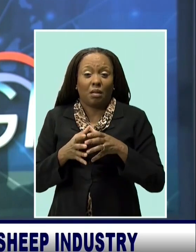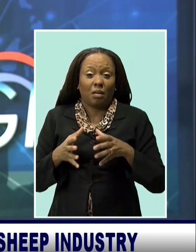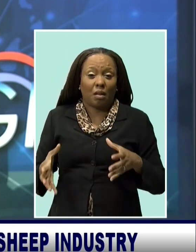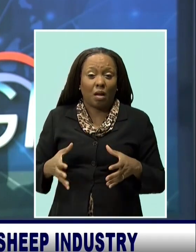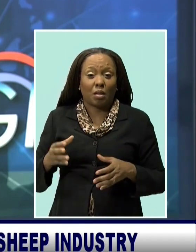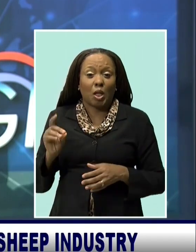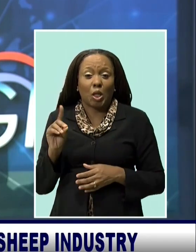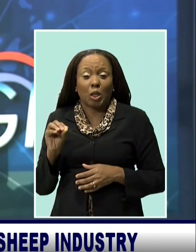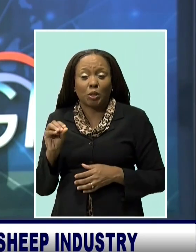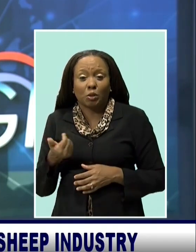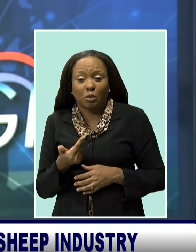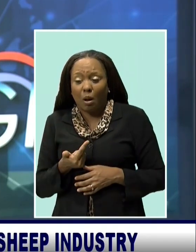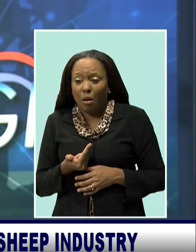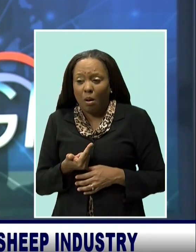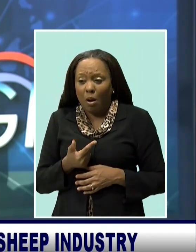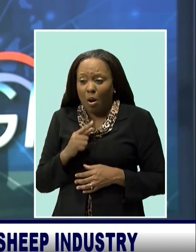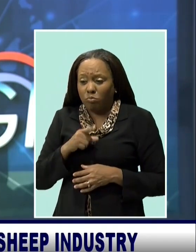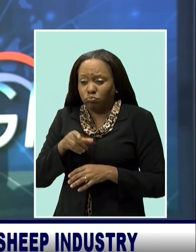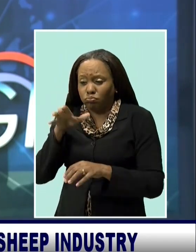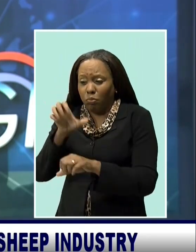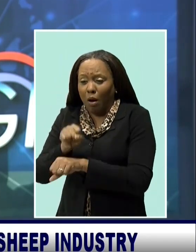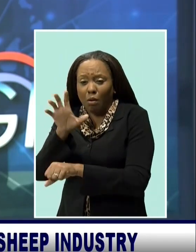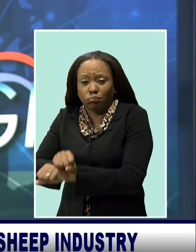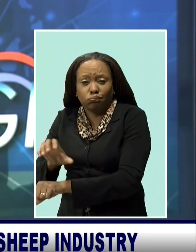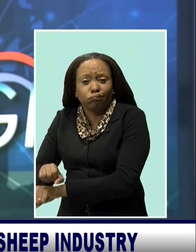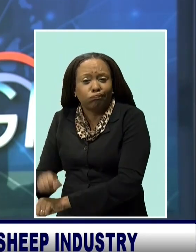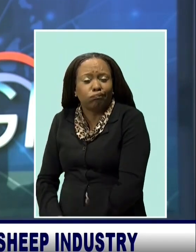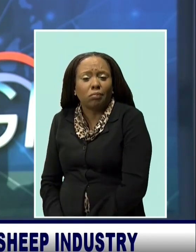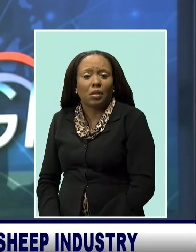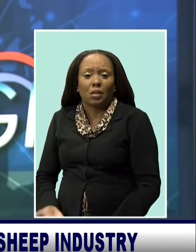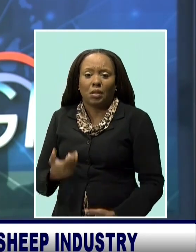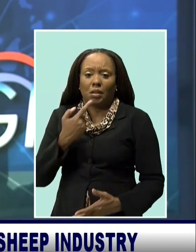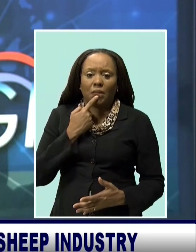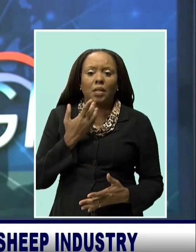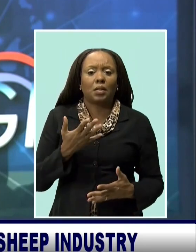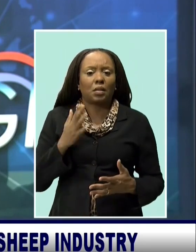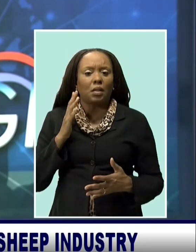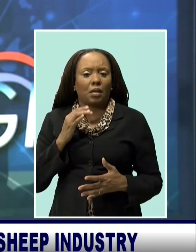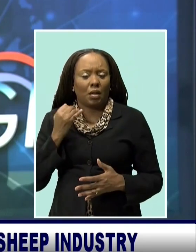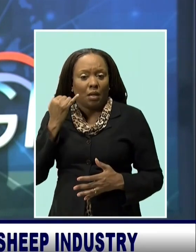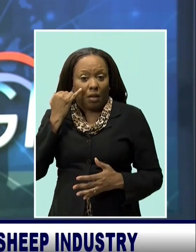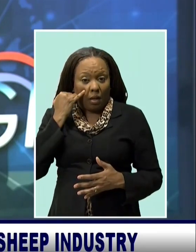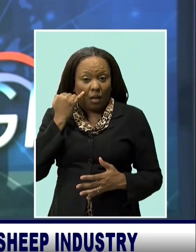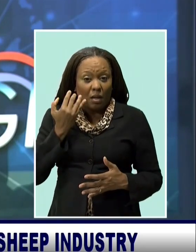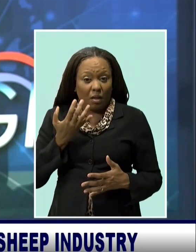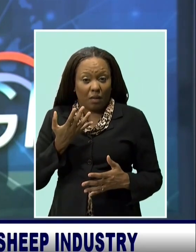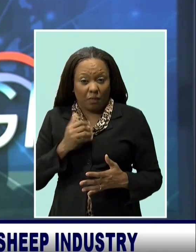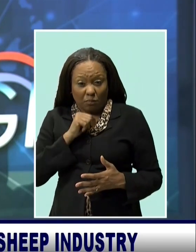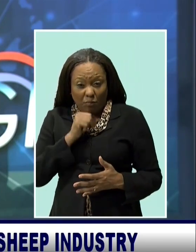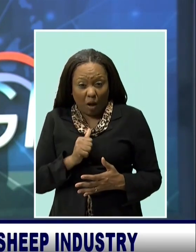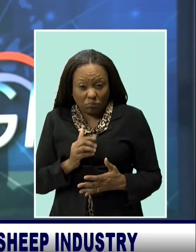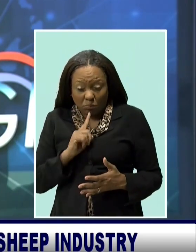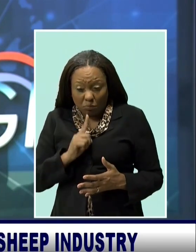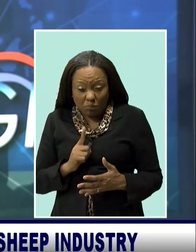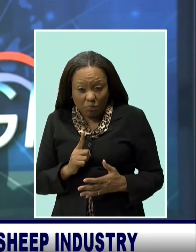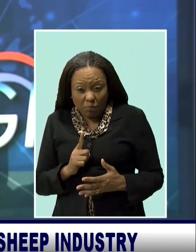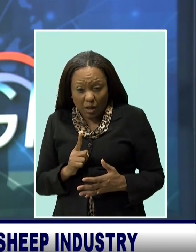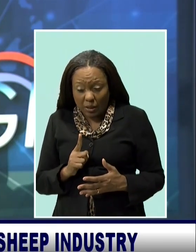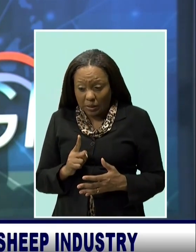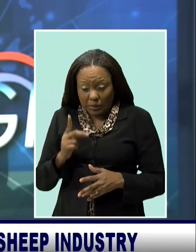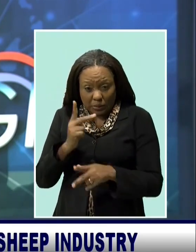challenges, including losses to dog attacks. He believes the revival of the industry will significantly shrink the meat import